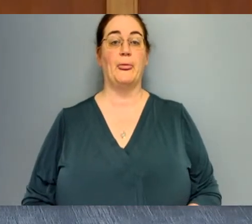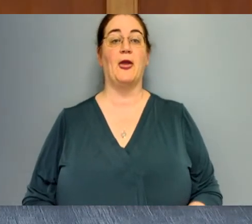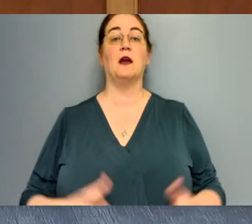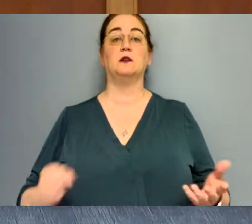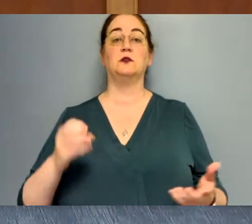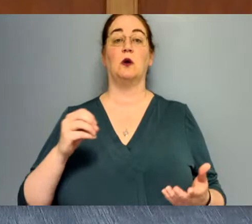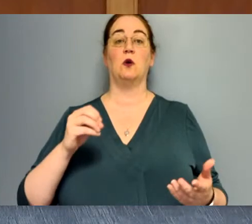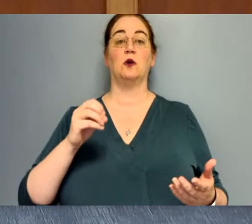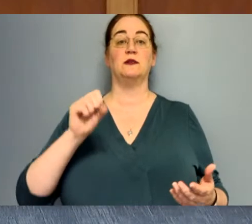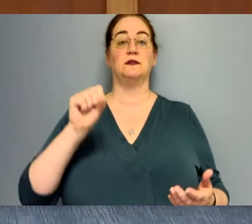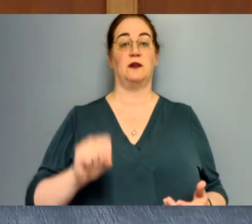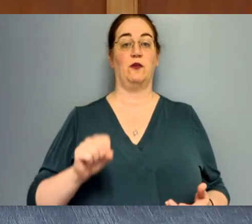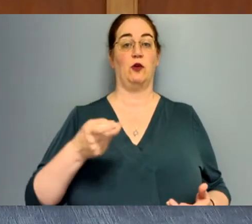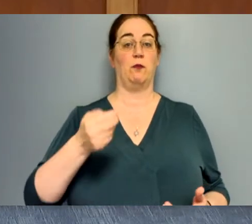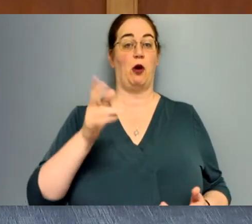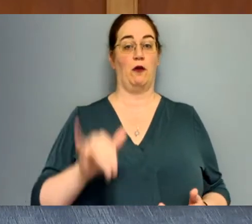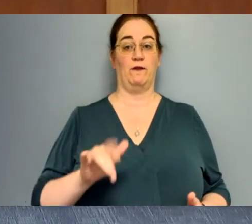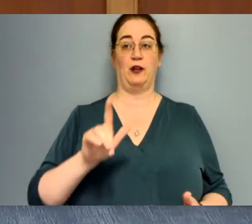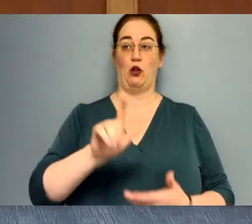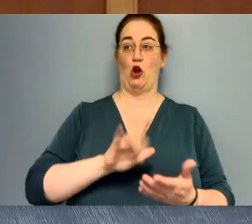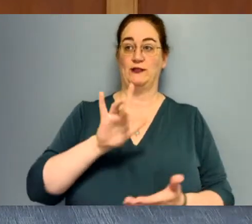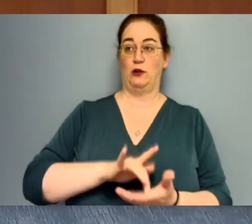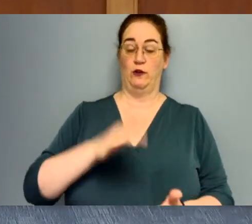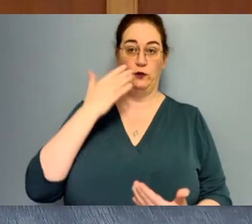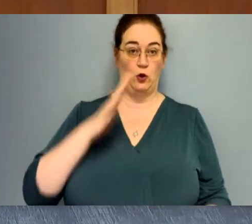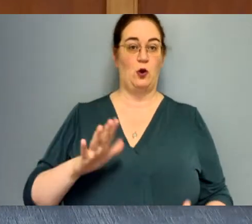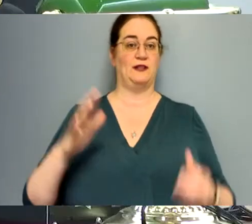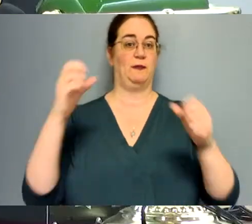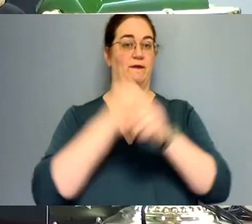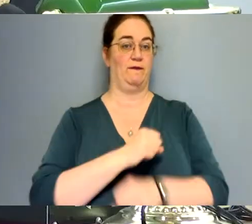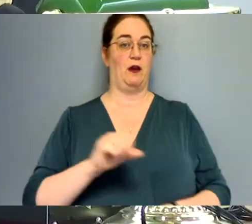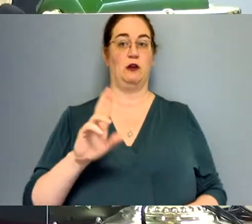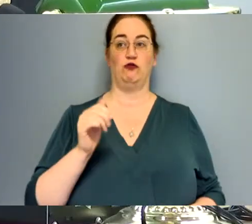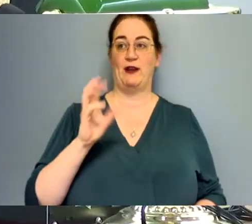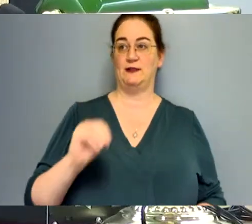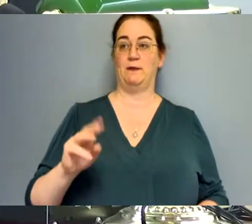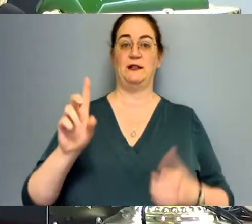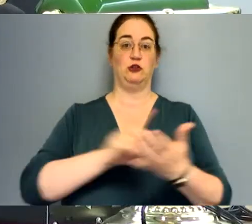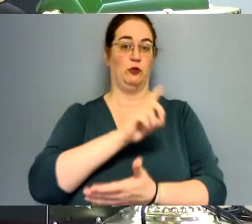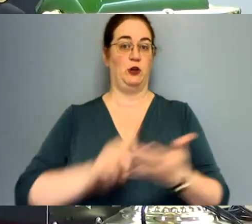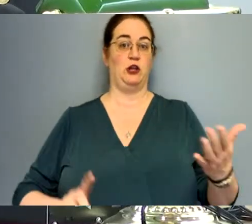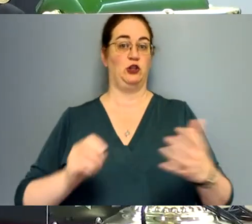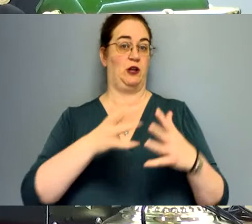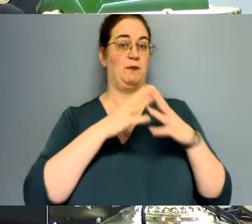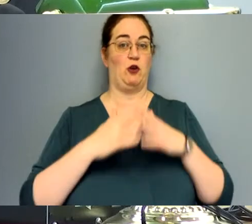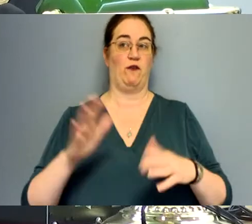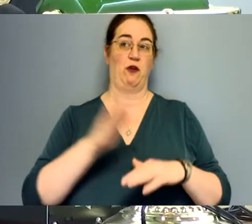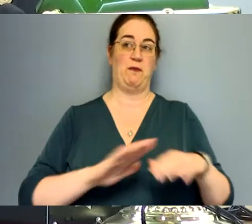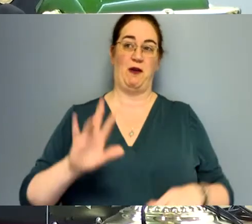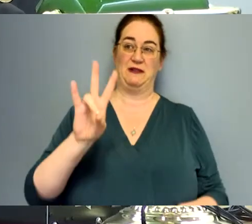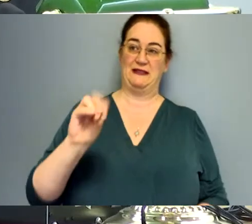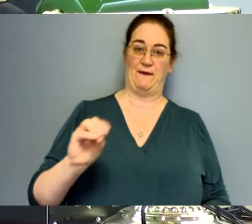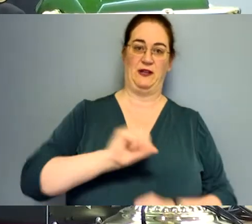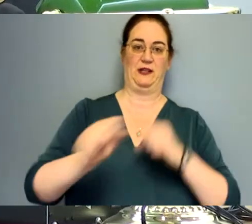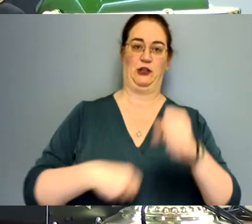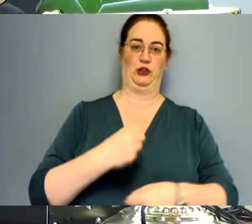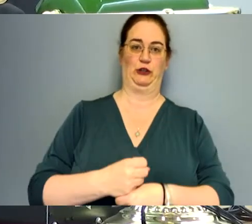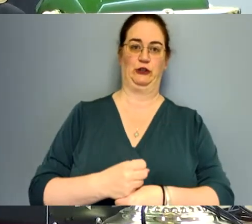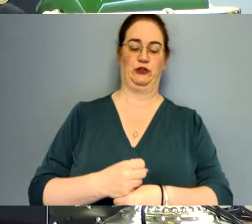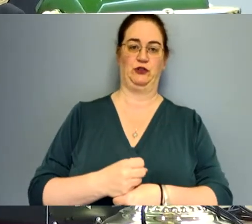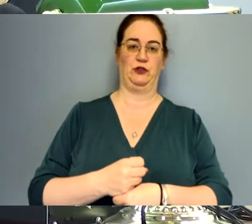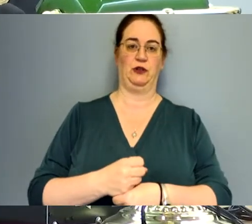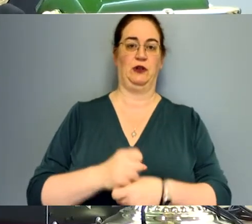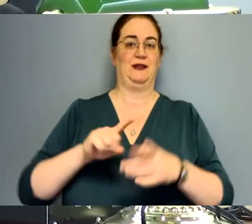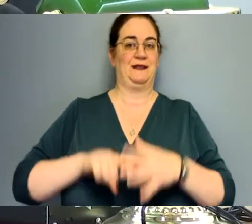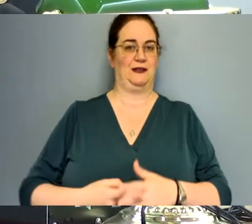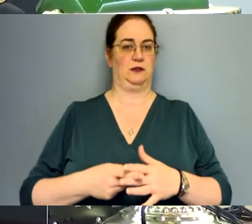Southern Poverty Law Center, for people who don't know, has been fighting racism and discrimination in America for about 70 years, since